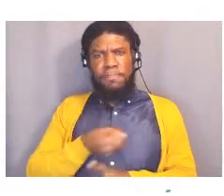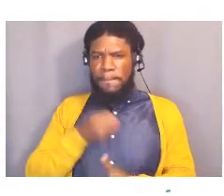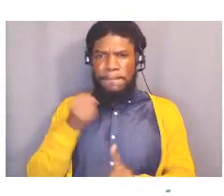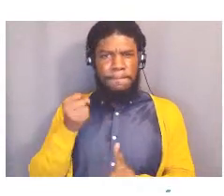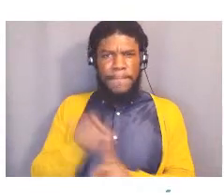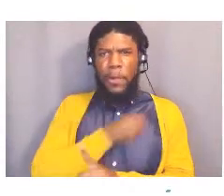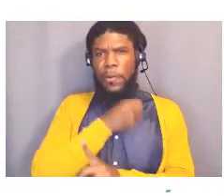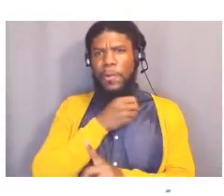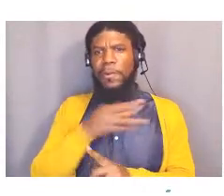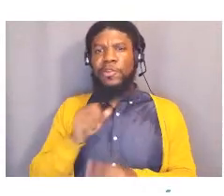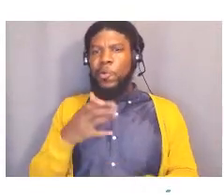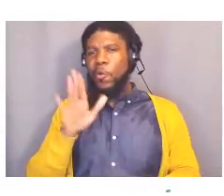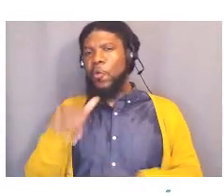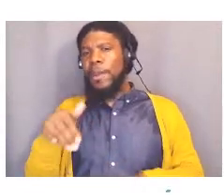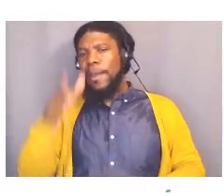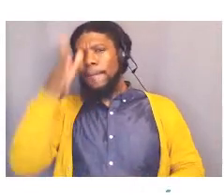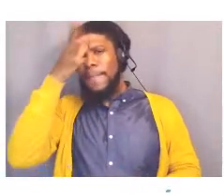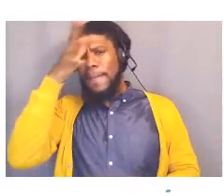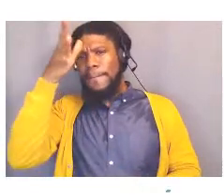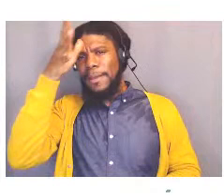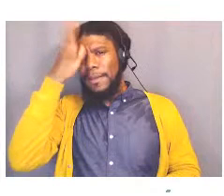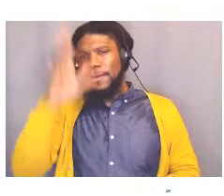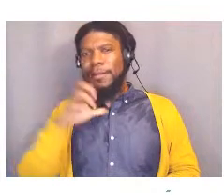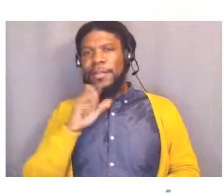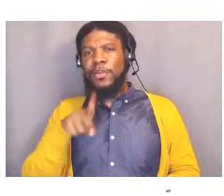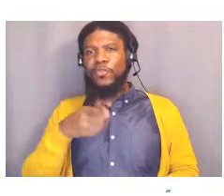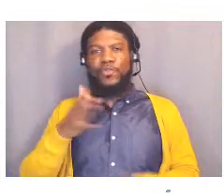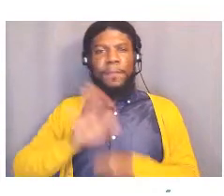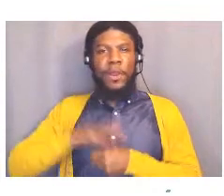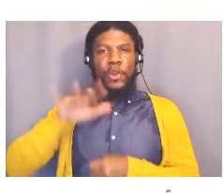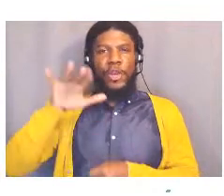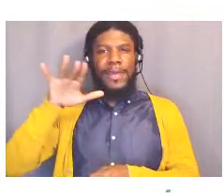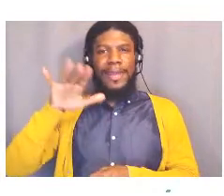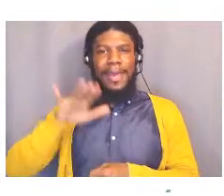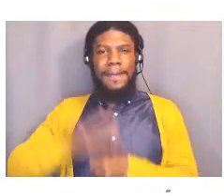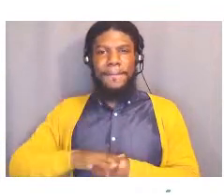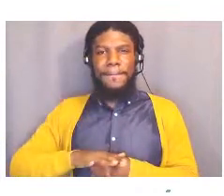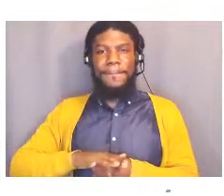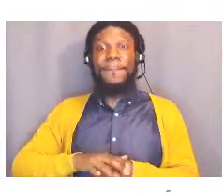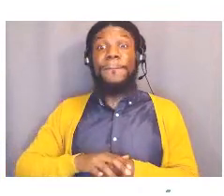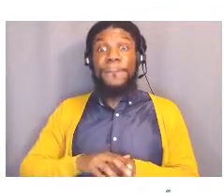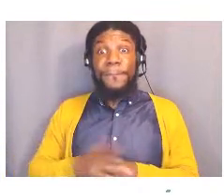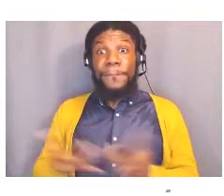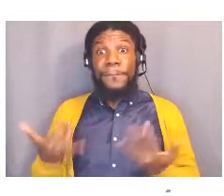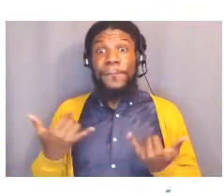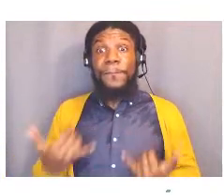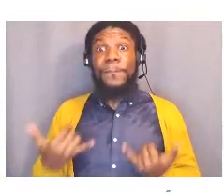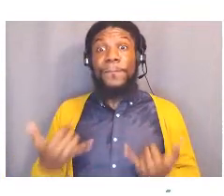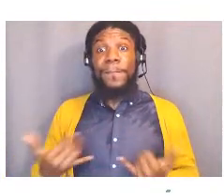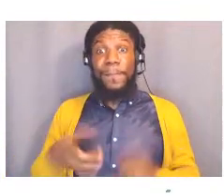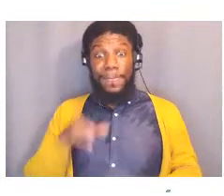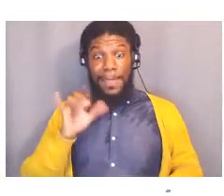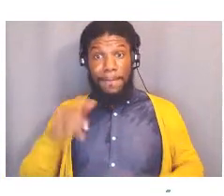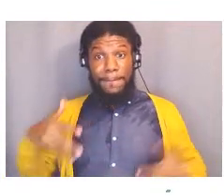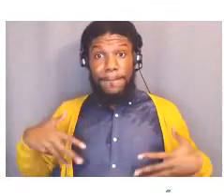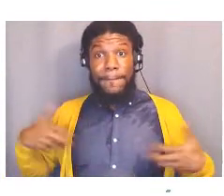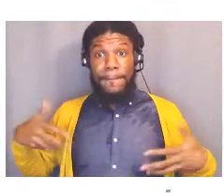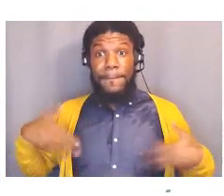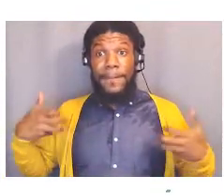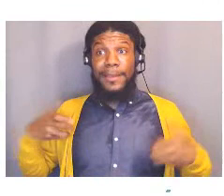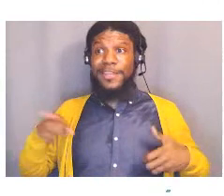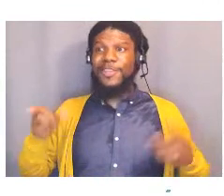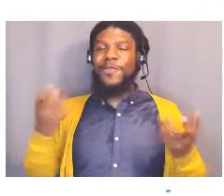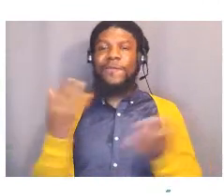So cool down, Papa. Don't you blow your top. Now, that monkey is